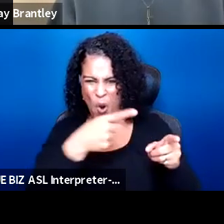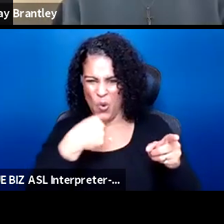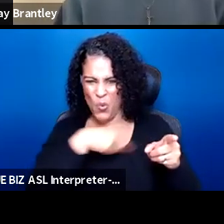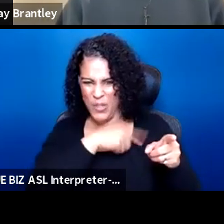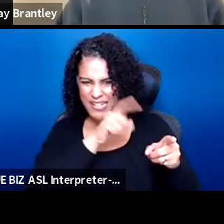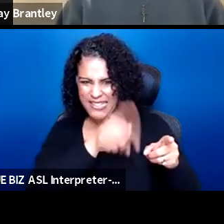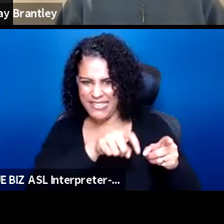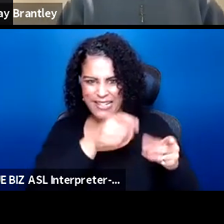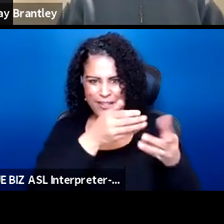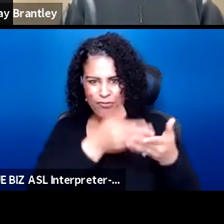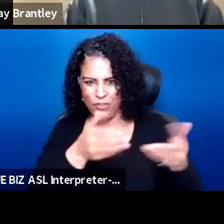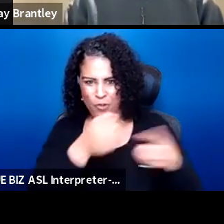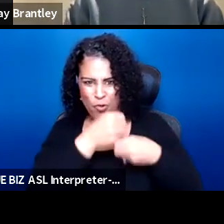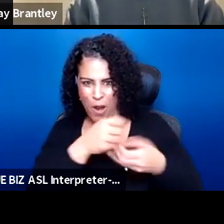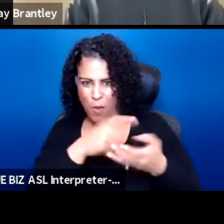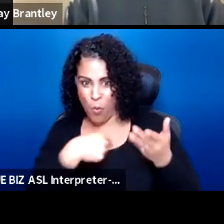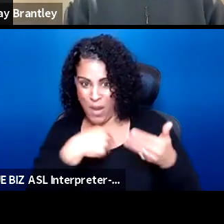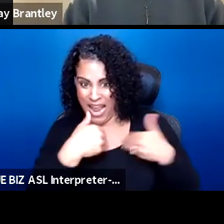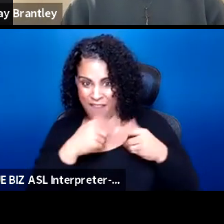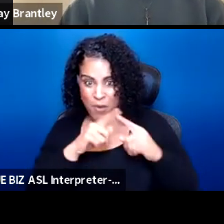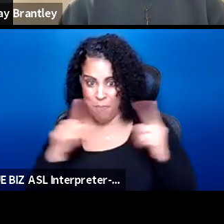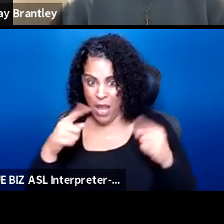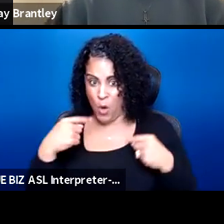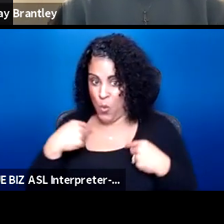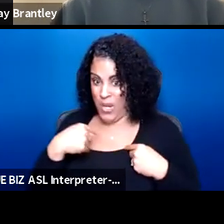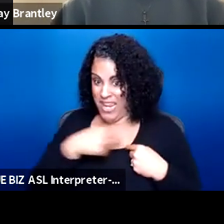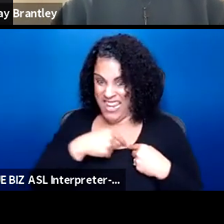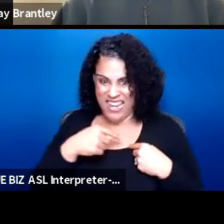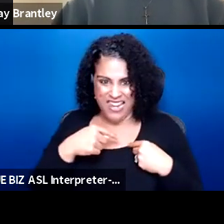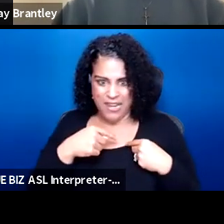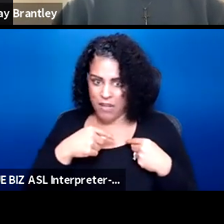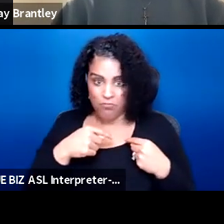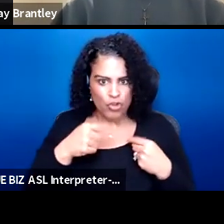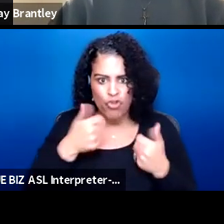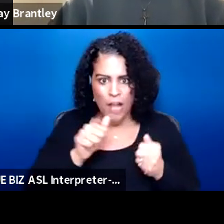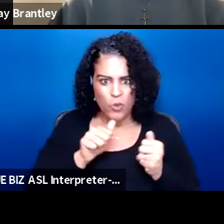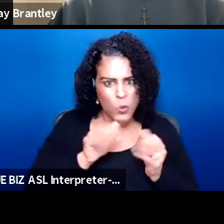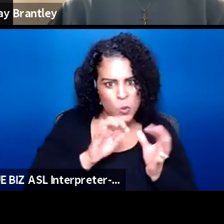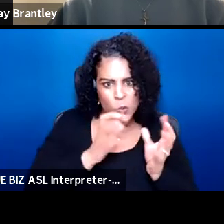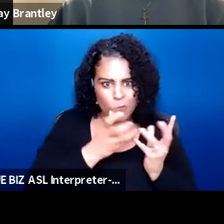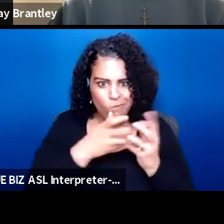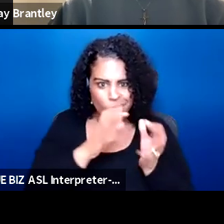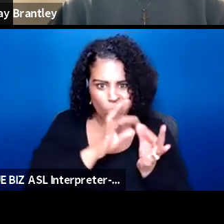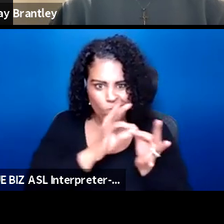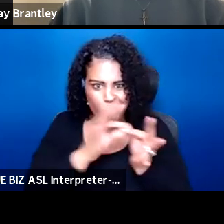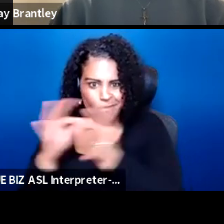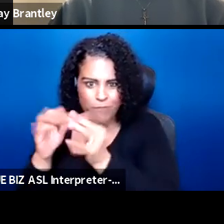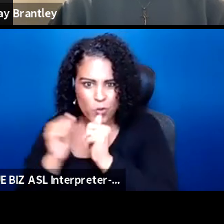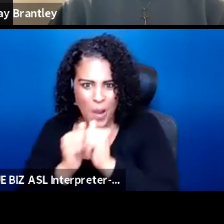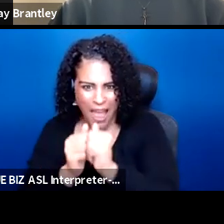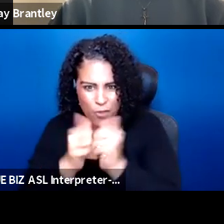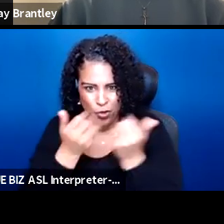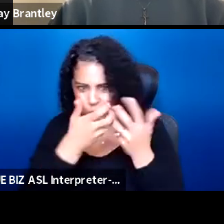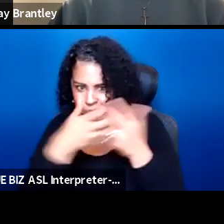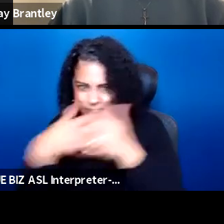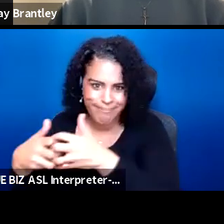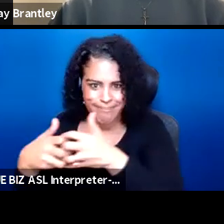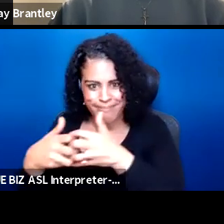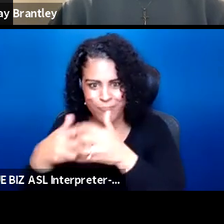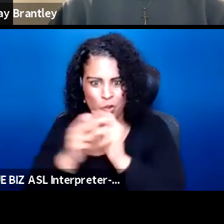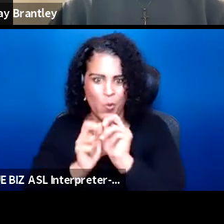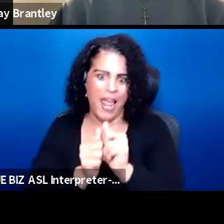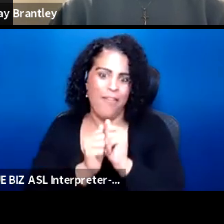to create what we have, but we scrapped it together. We worked together to get those things together. And